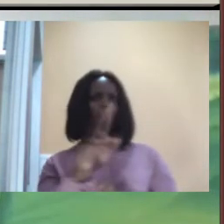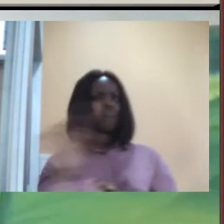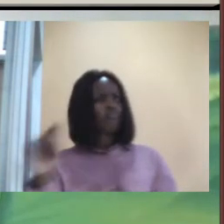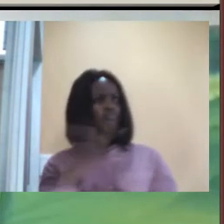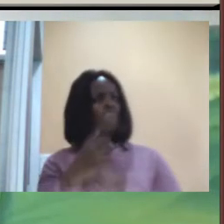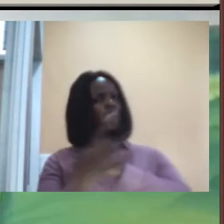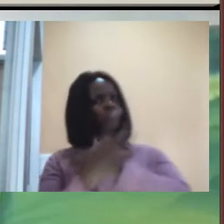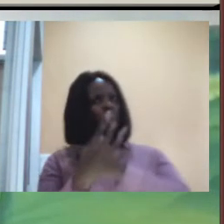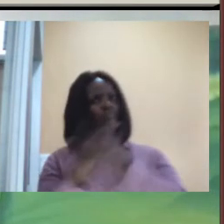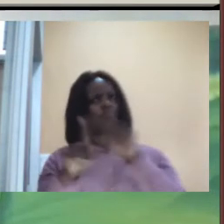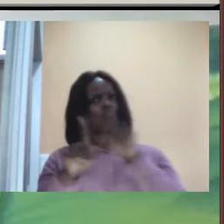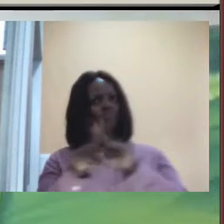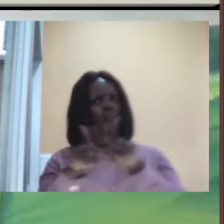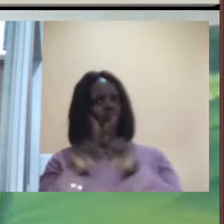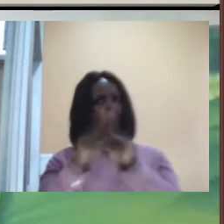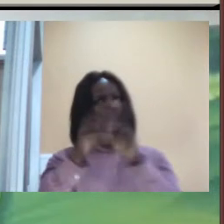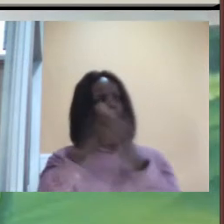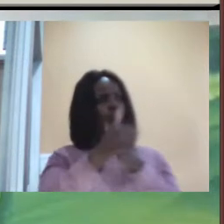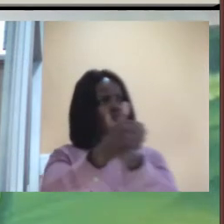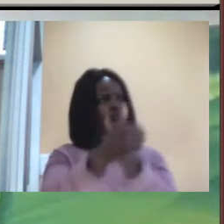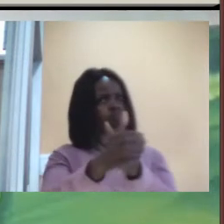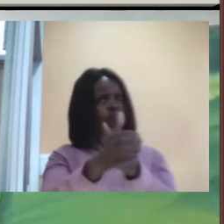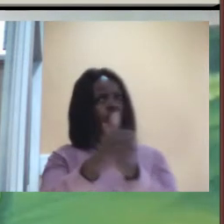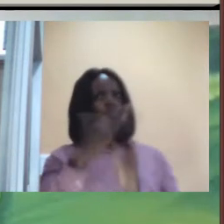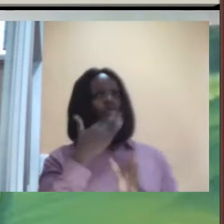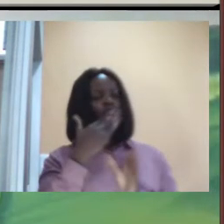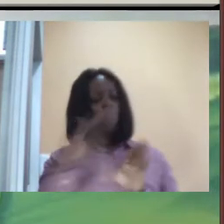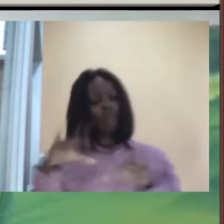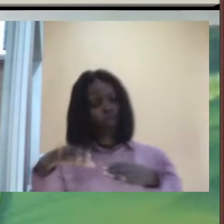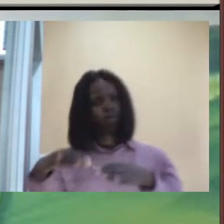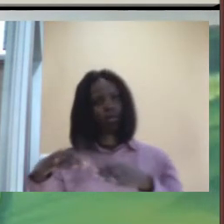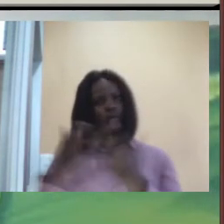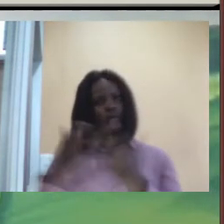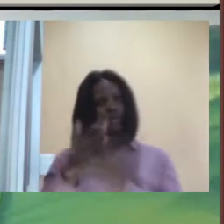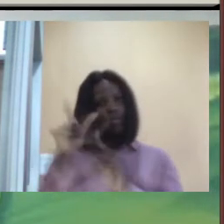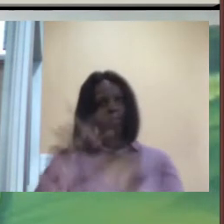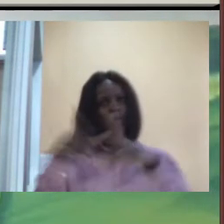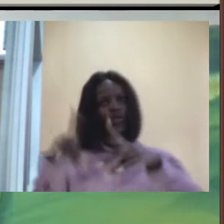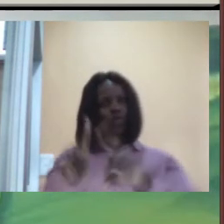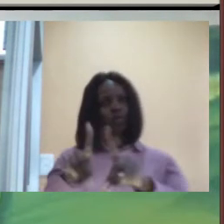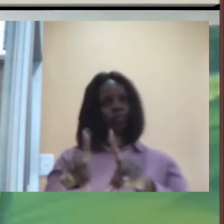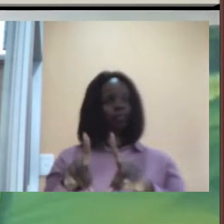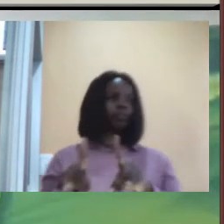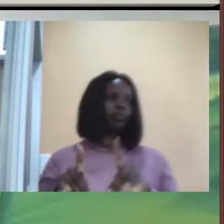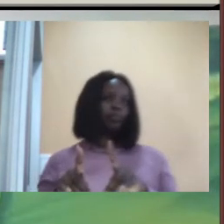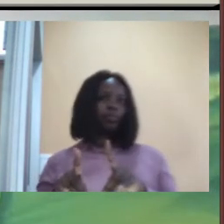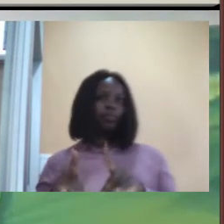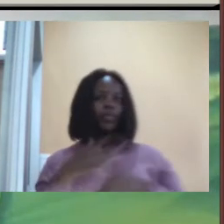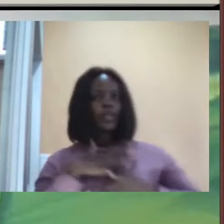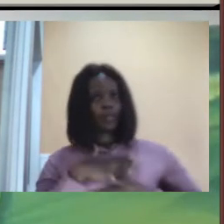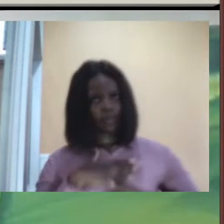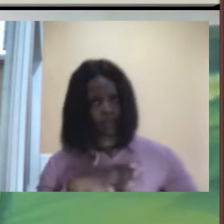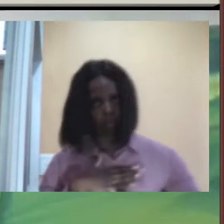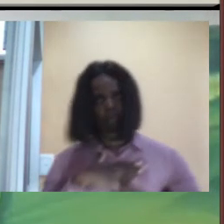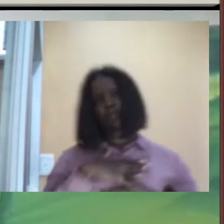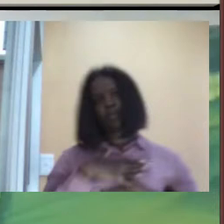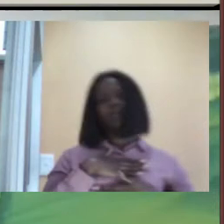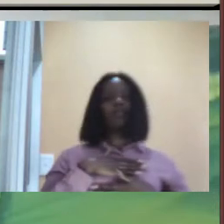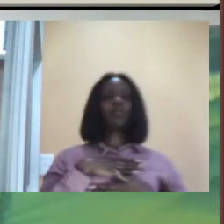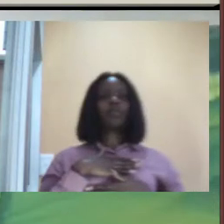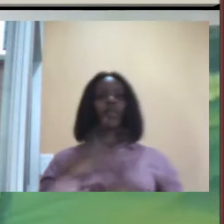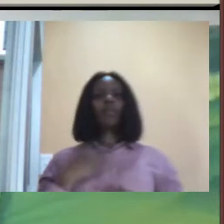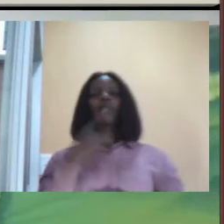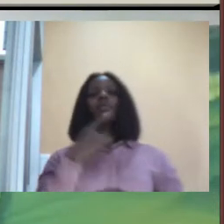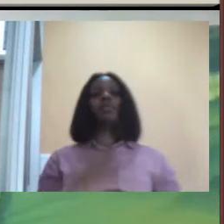raised, and also the guidance that have been given by the committee through the chairperson of the committee. We really appreciate that. I want to say